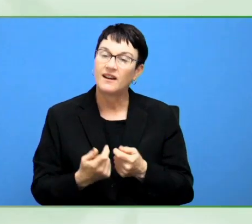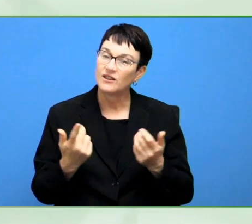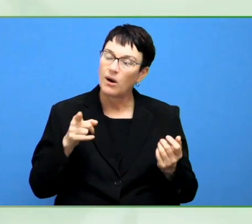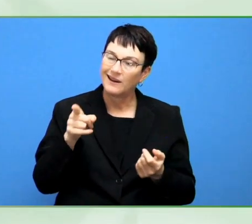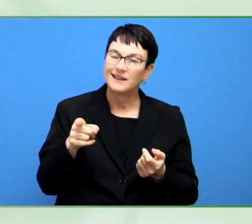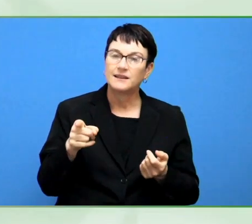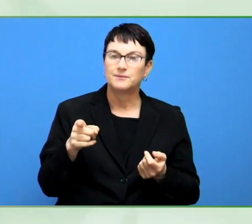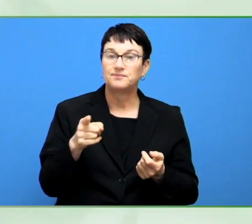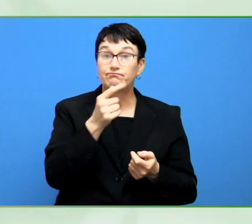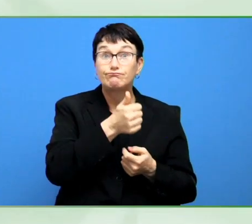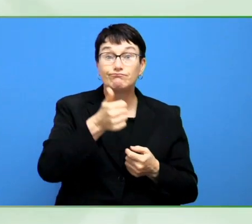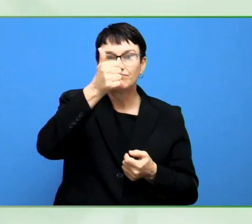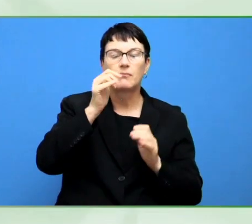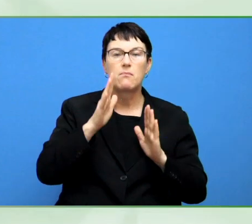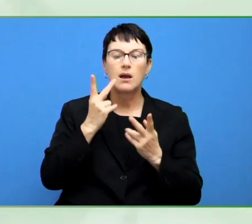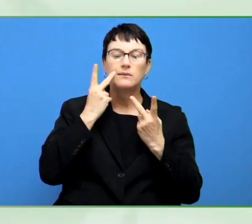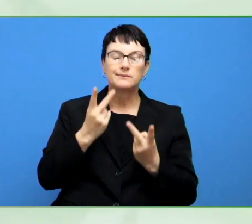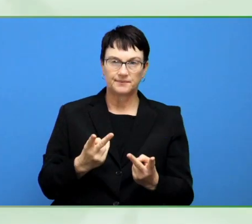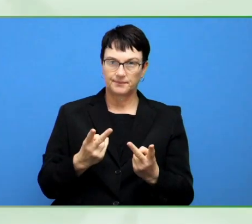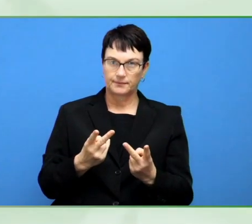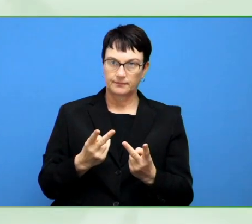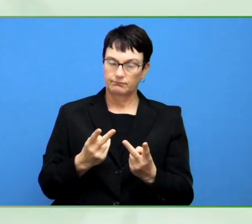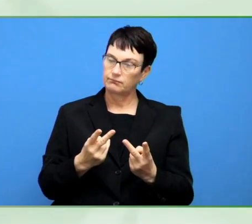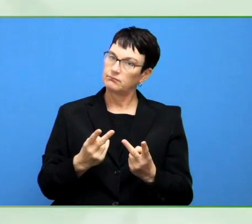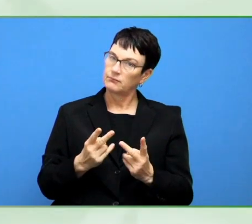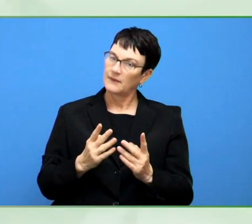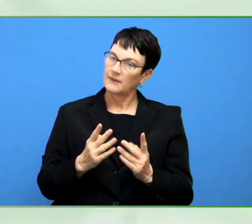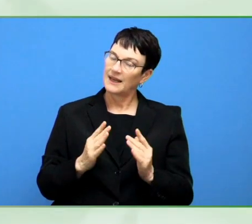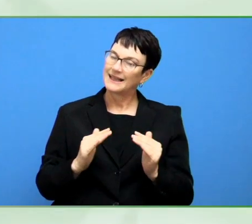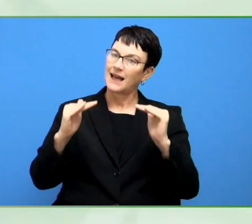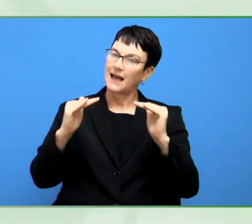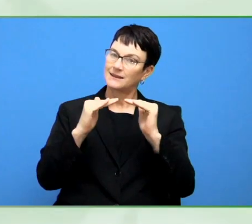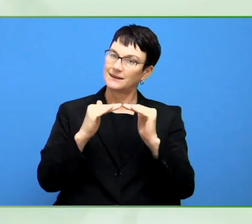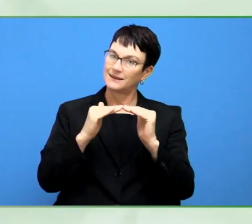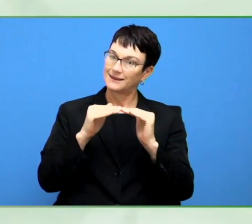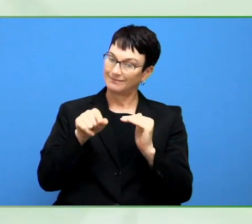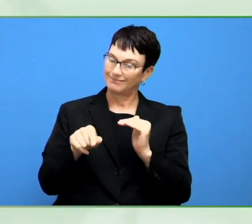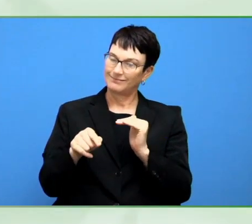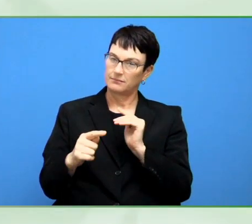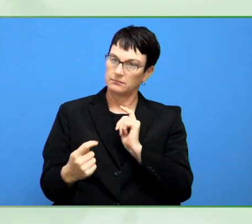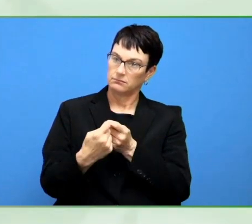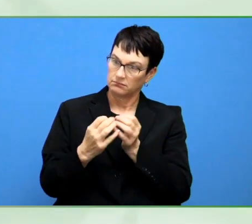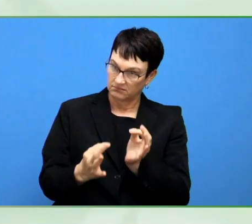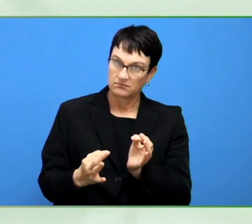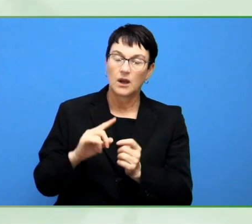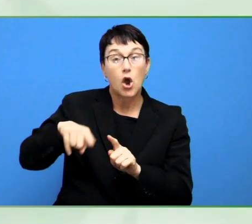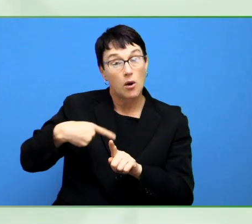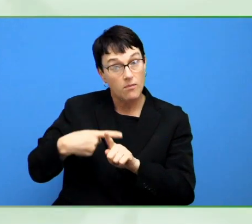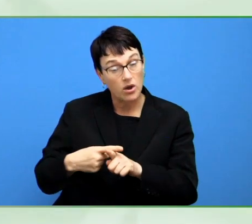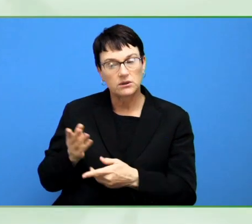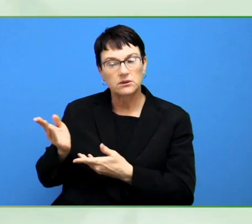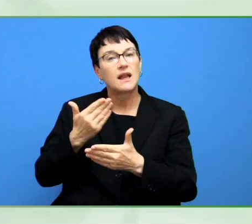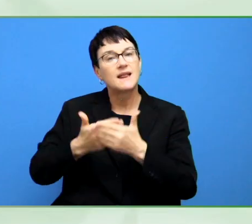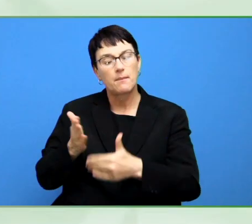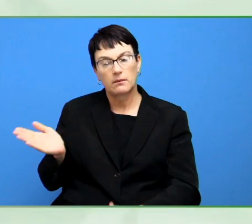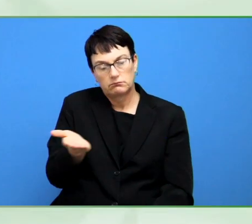product, which would be the floor, over and above which they can have people with disabilities test for usability. So by the time it comes